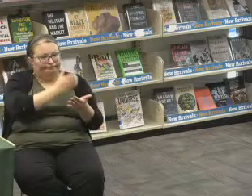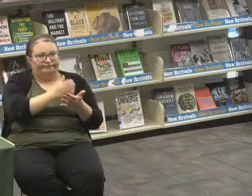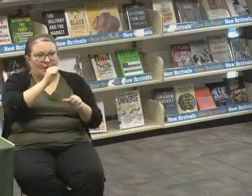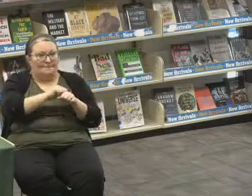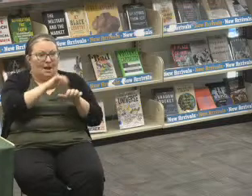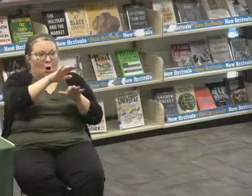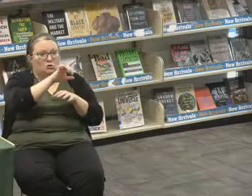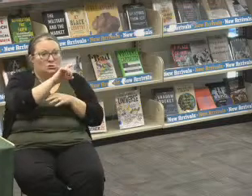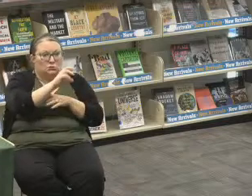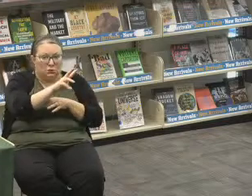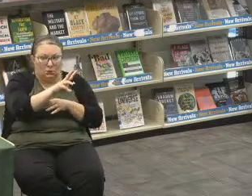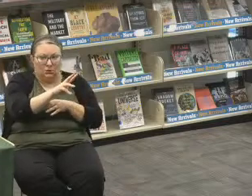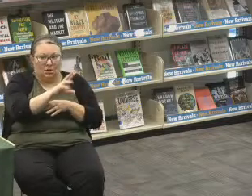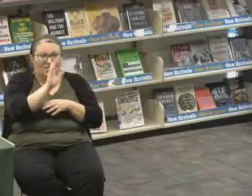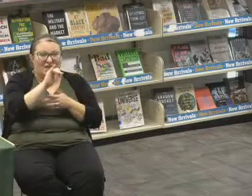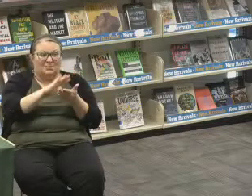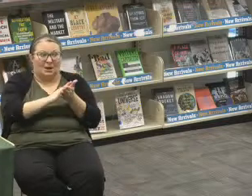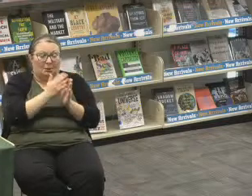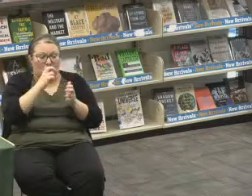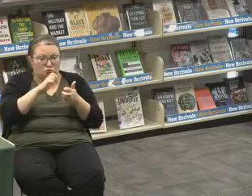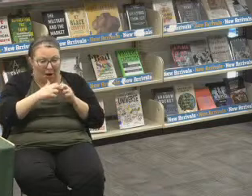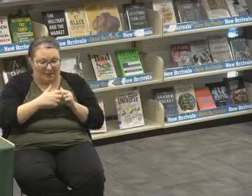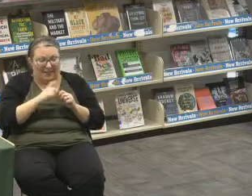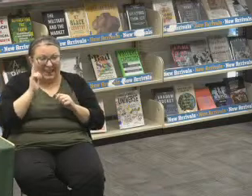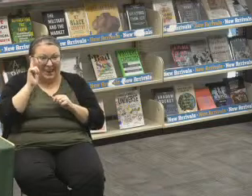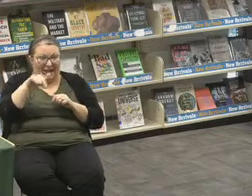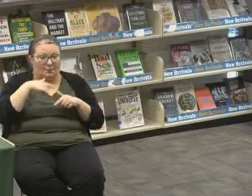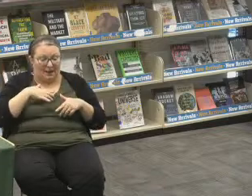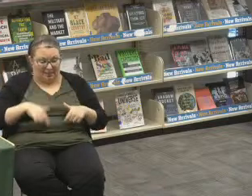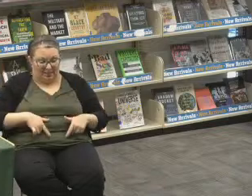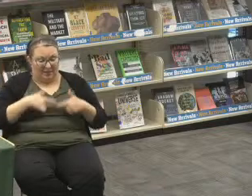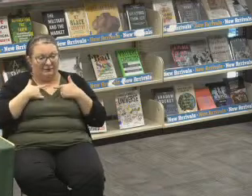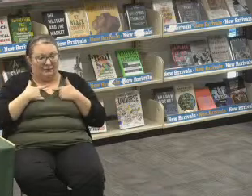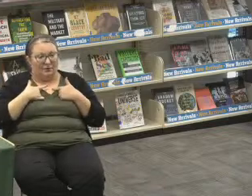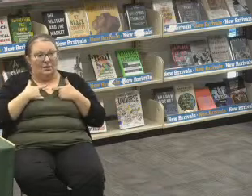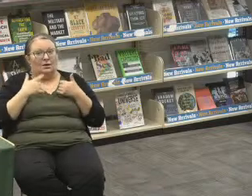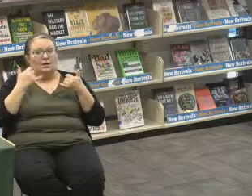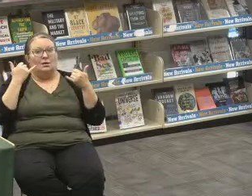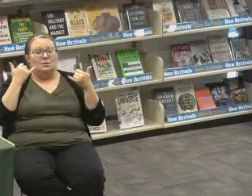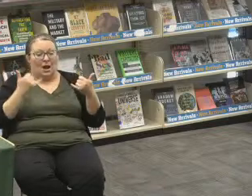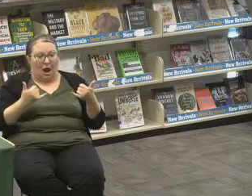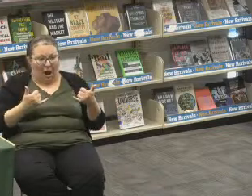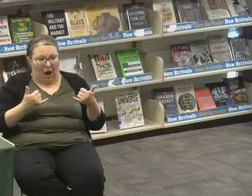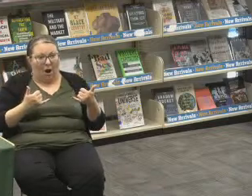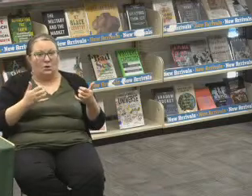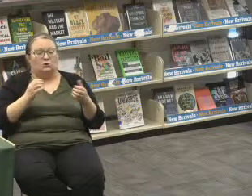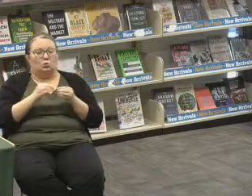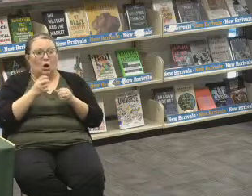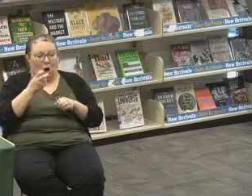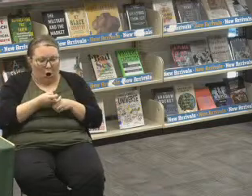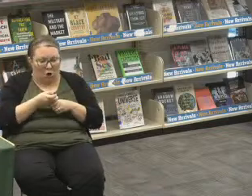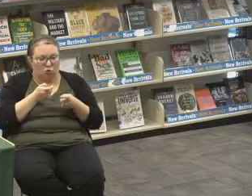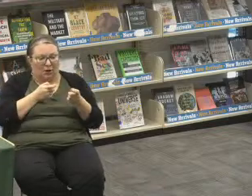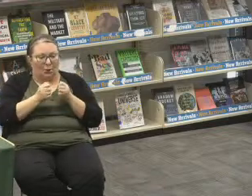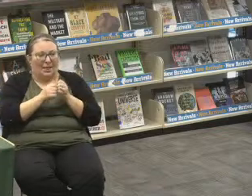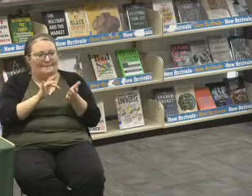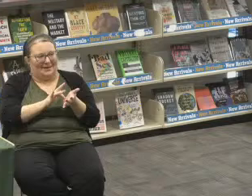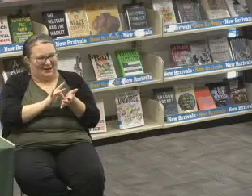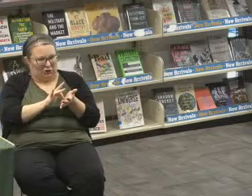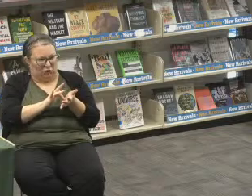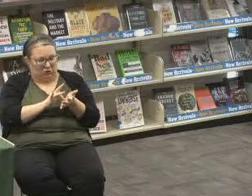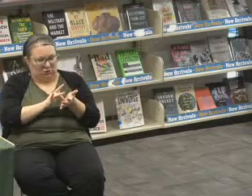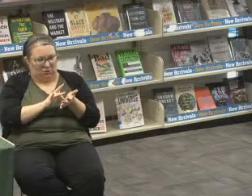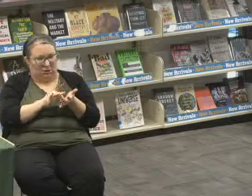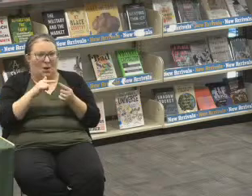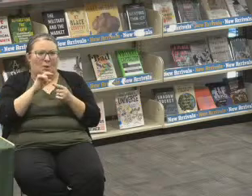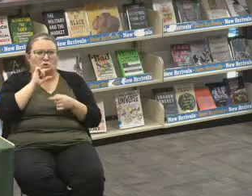Dew. This has actually become a problem later on in my life because I'm finding it more difficult to regulate without medication now because, well,